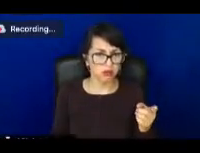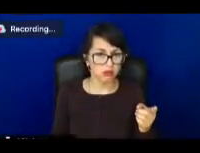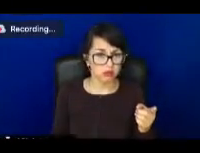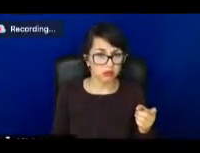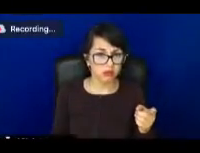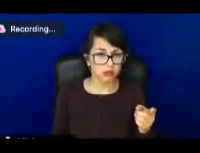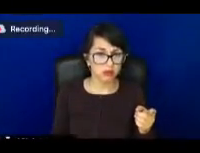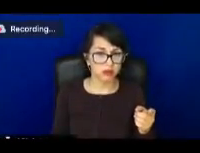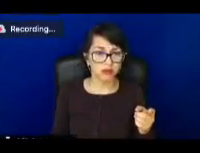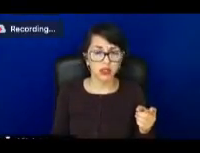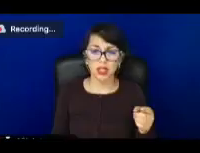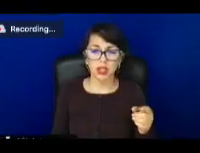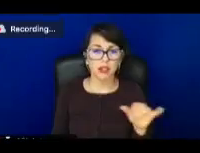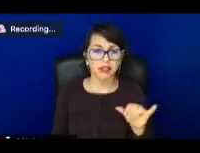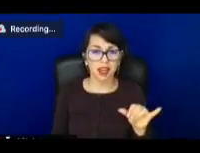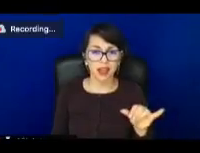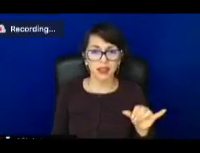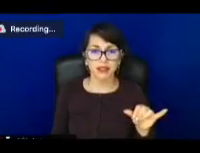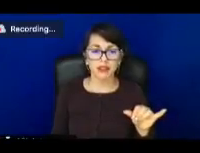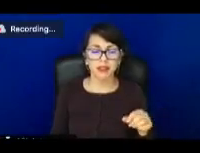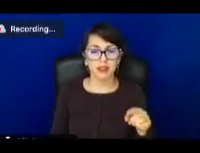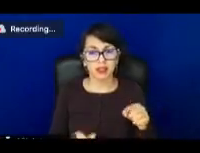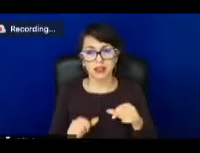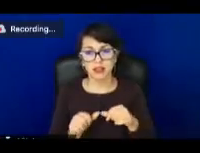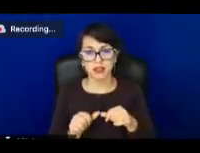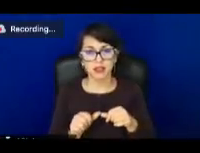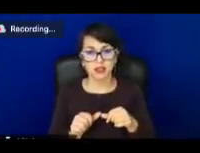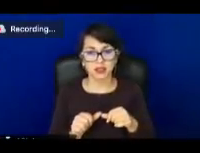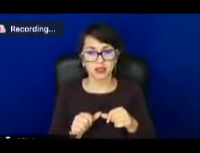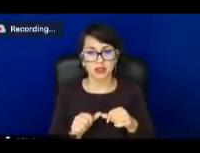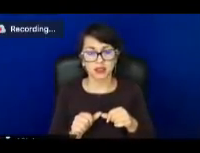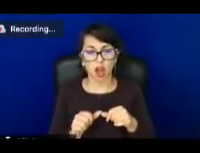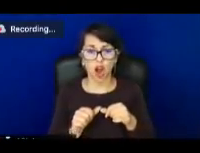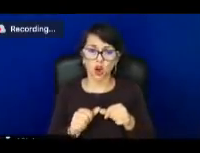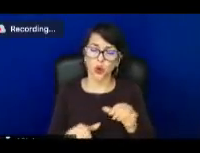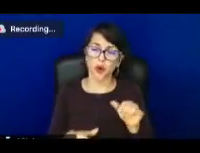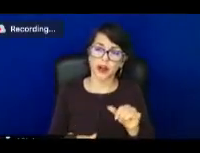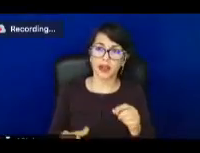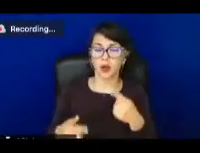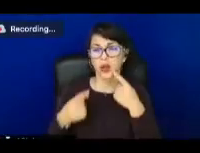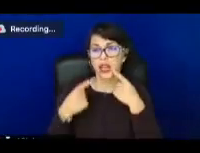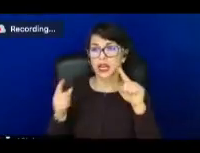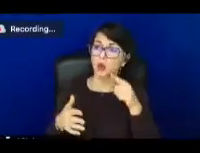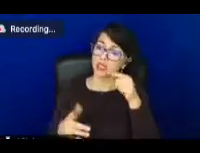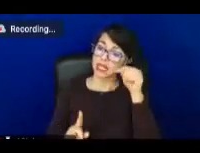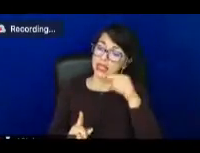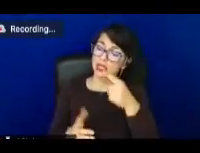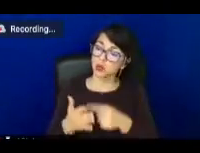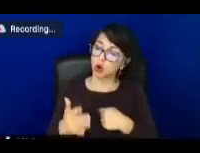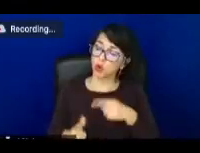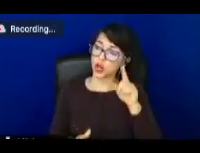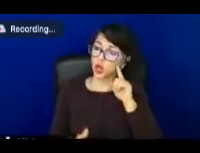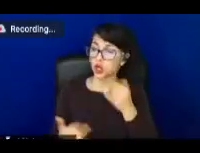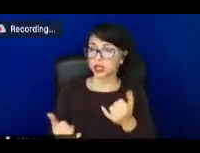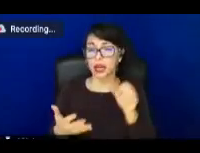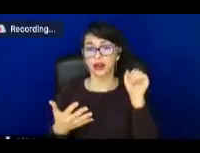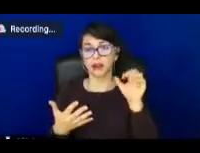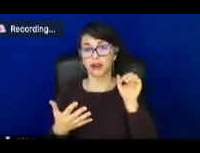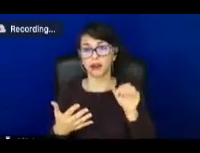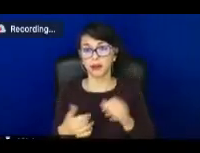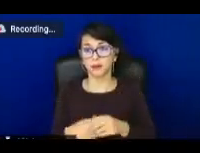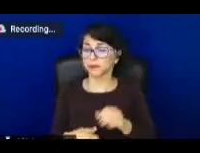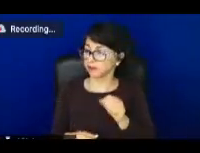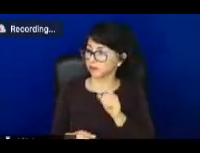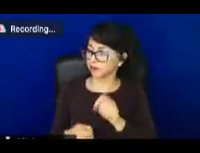sort of an ongoing, or a this is what we've heard to date kind of thing? Yeah, basically, and I know it was right at the